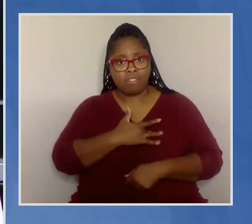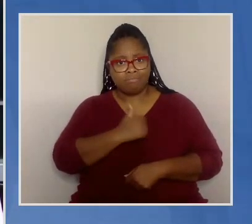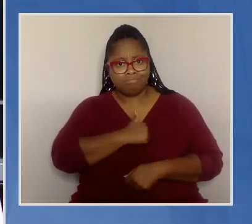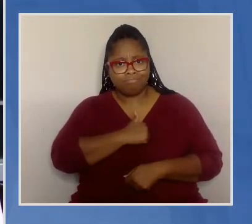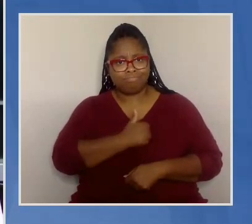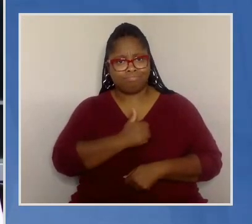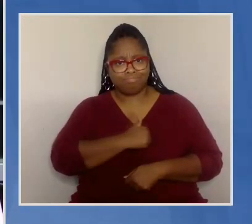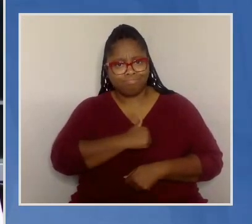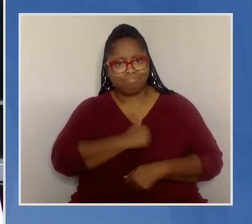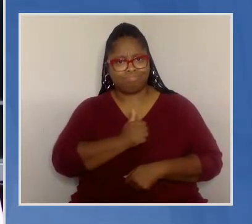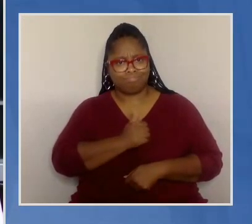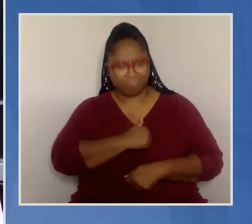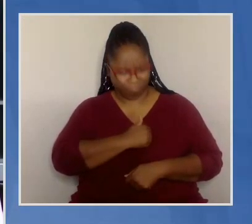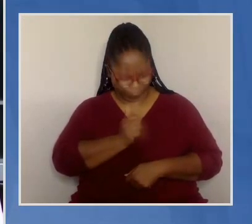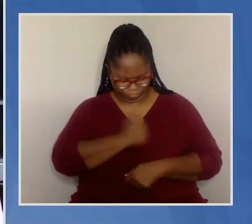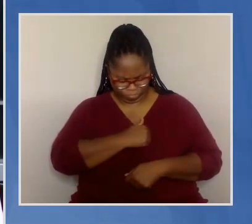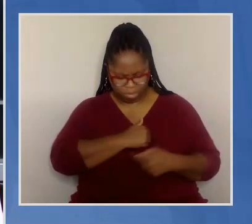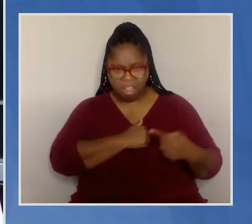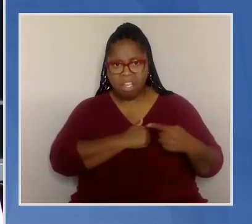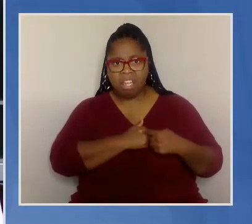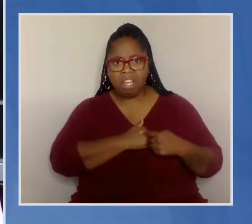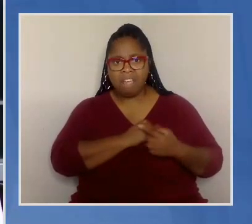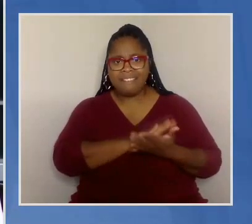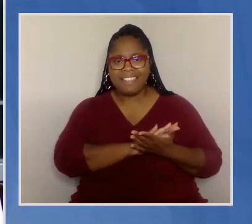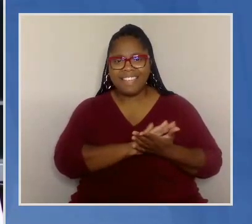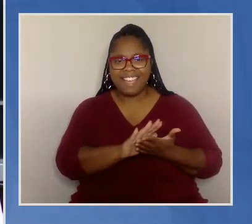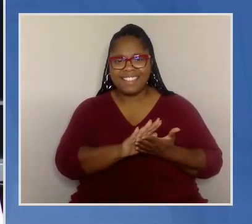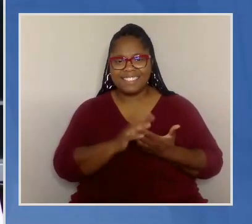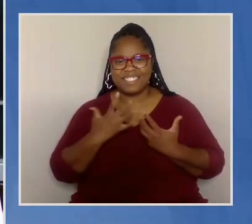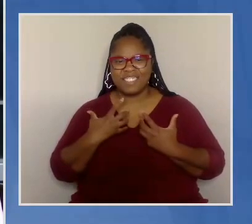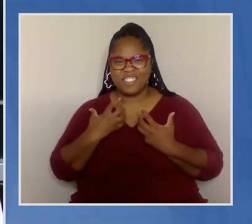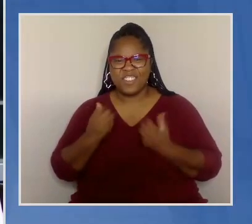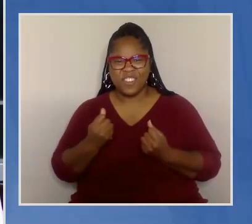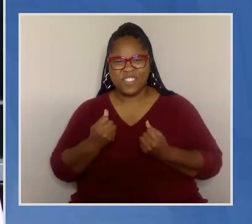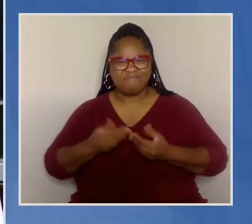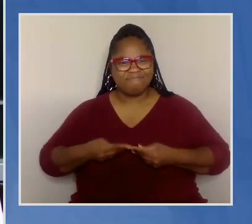still beats with kindness and courage.